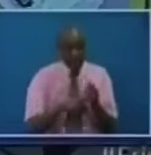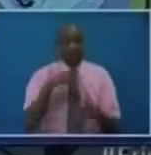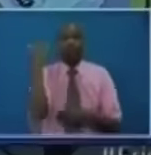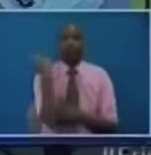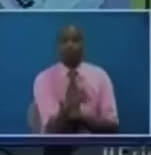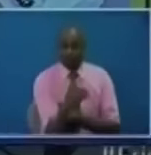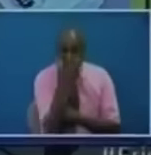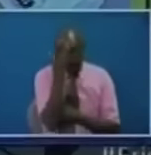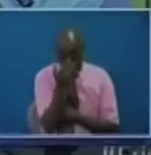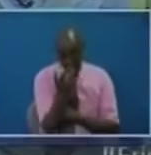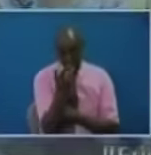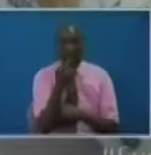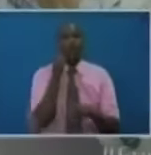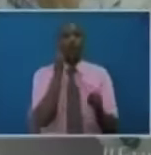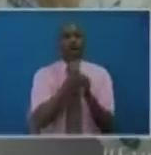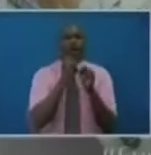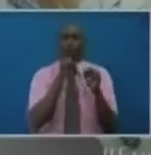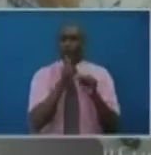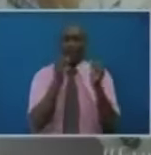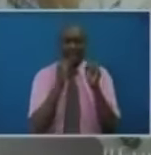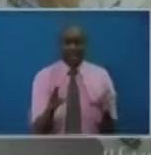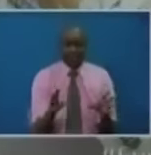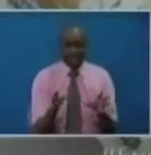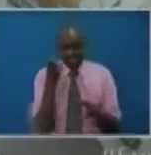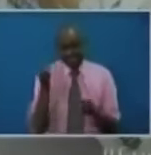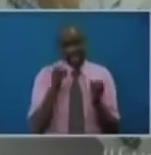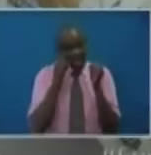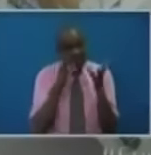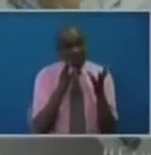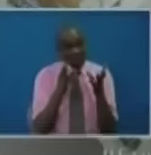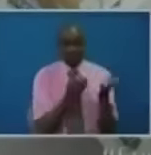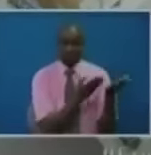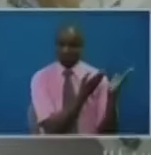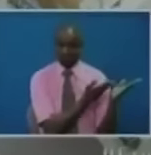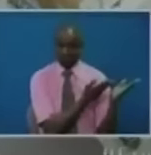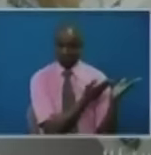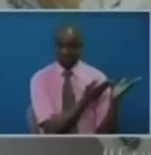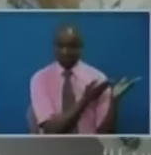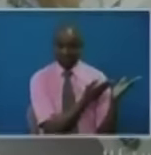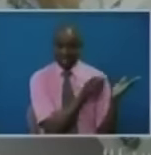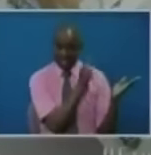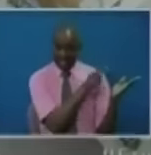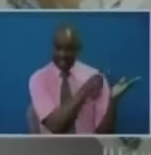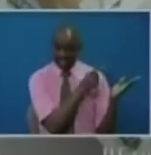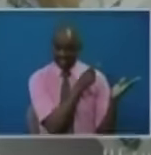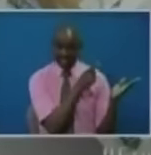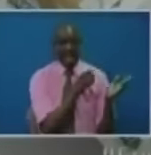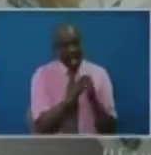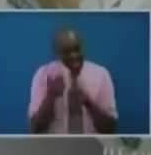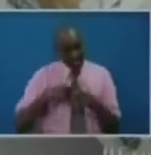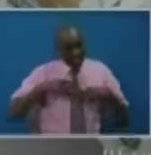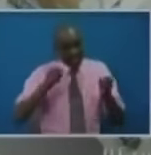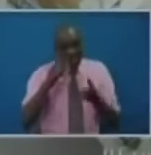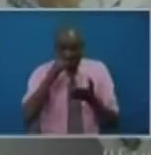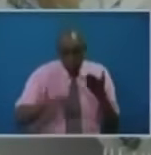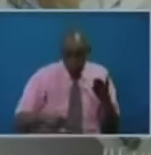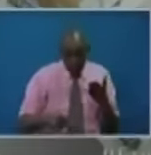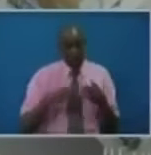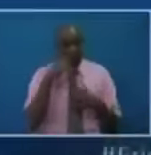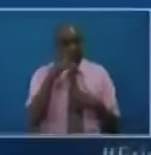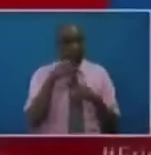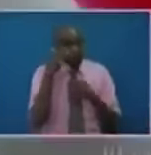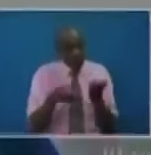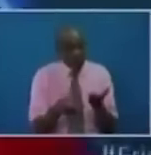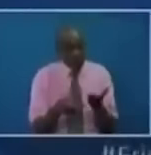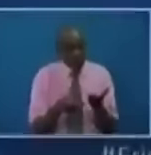terminated due to non-performance, and this was the amount that the Auditor General had cited. And another interesting figure in the next slide,